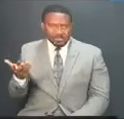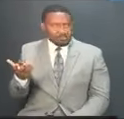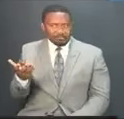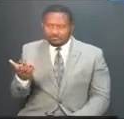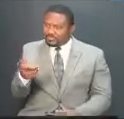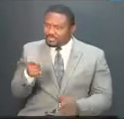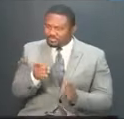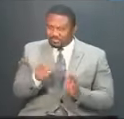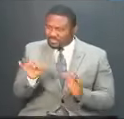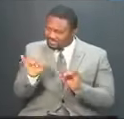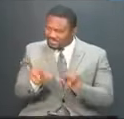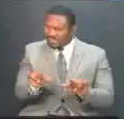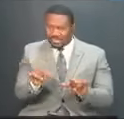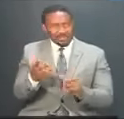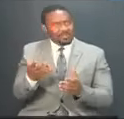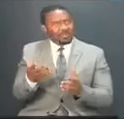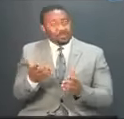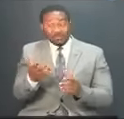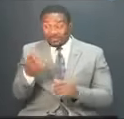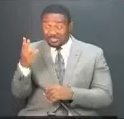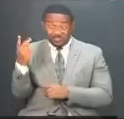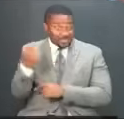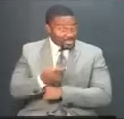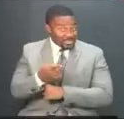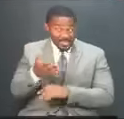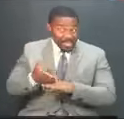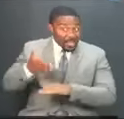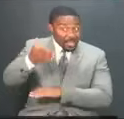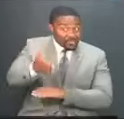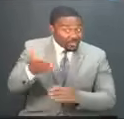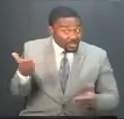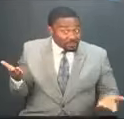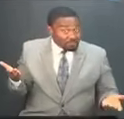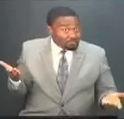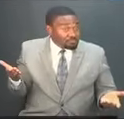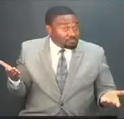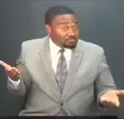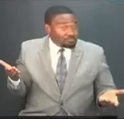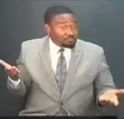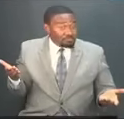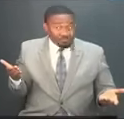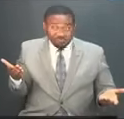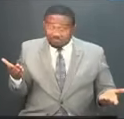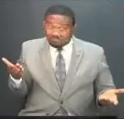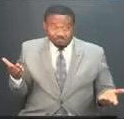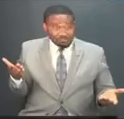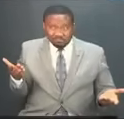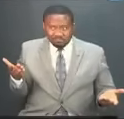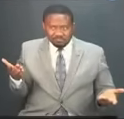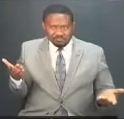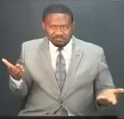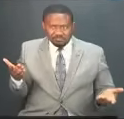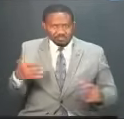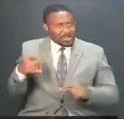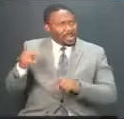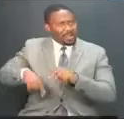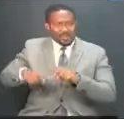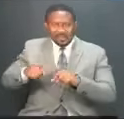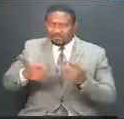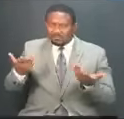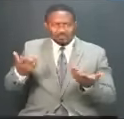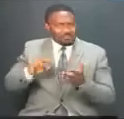7 days. And so within that 7 days, the judgment could not be executed. The